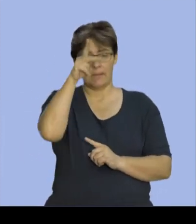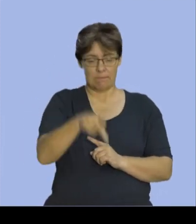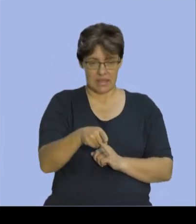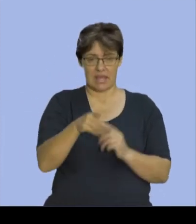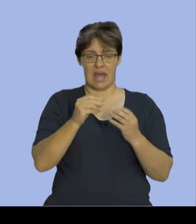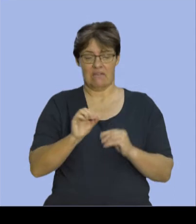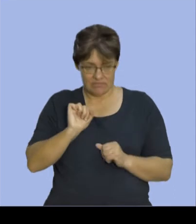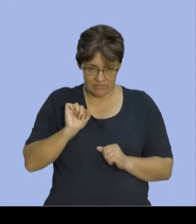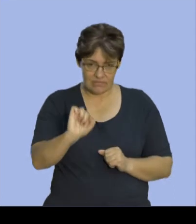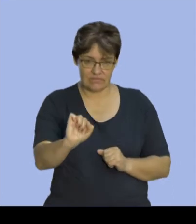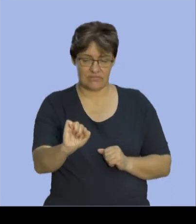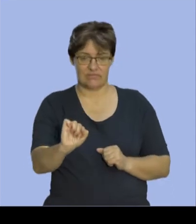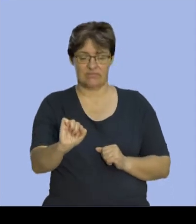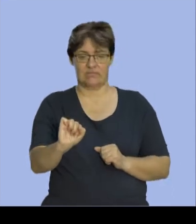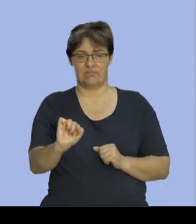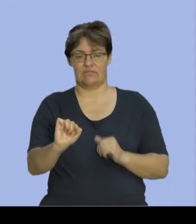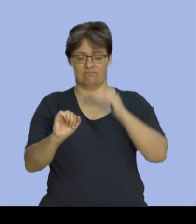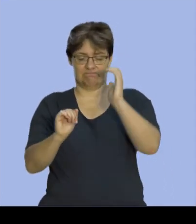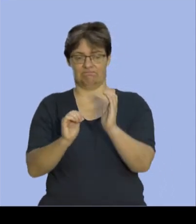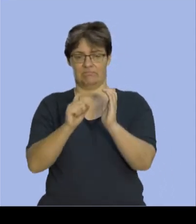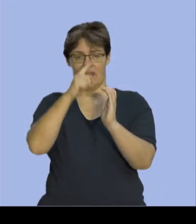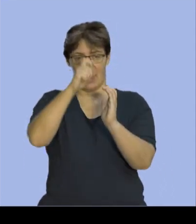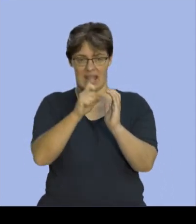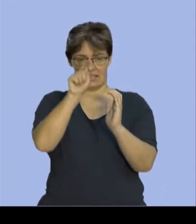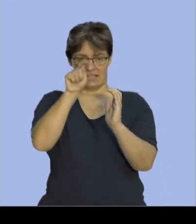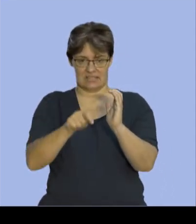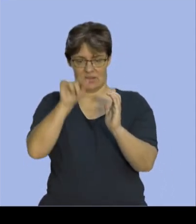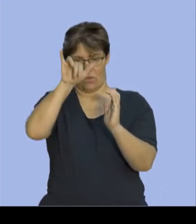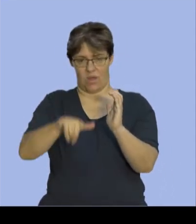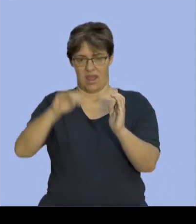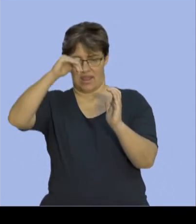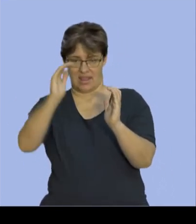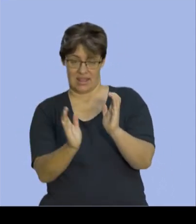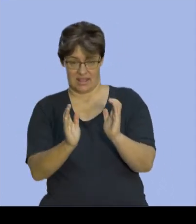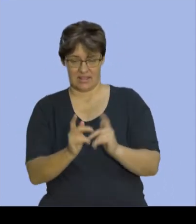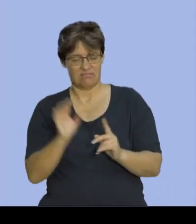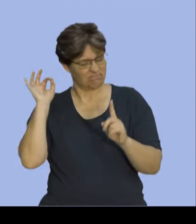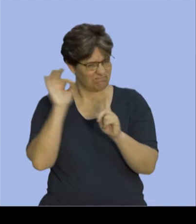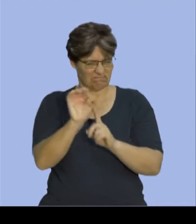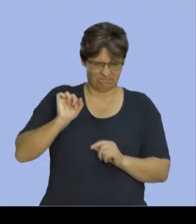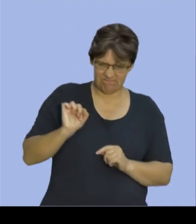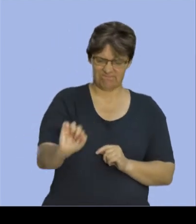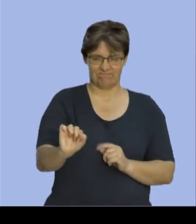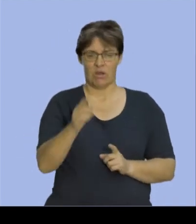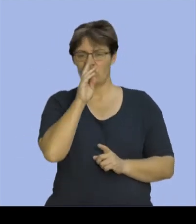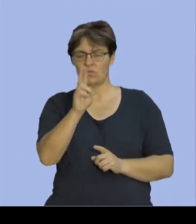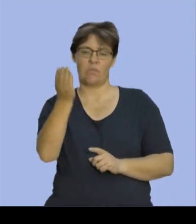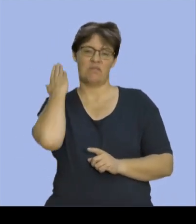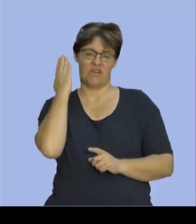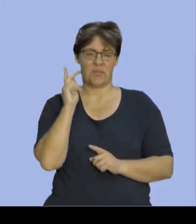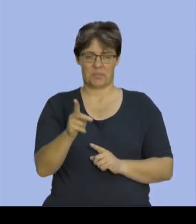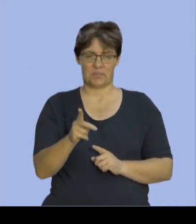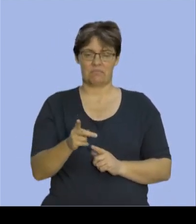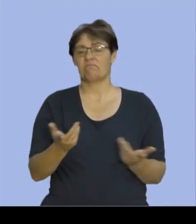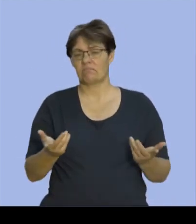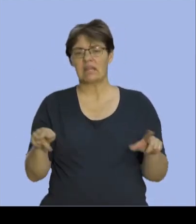has a unique set of coordinates, which you will surely understand. You saw with the previous example that at